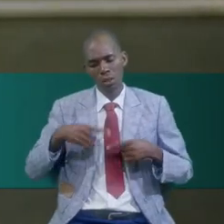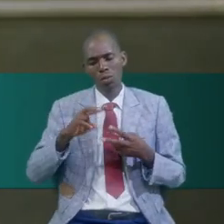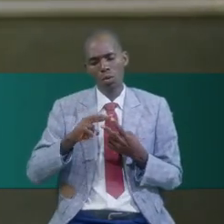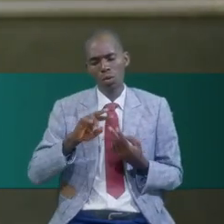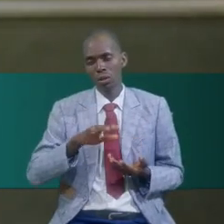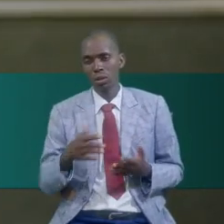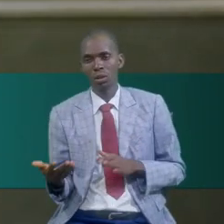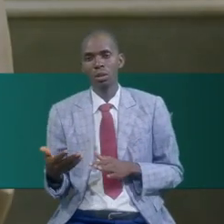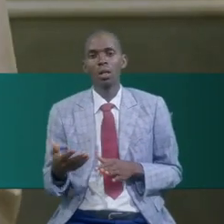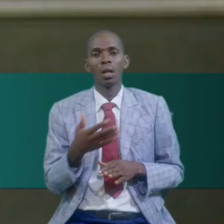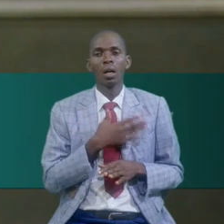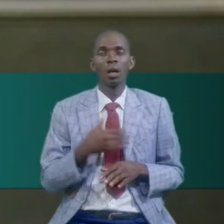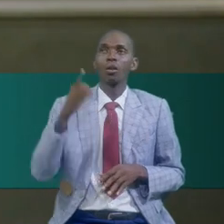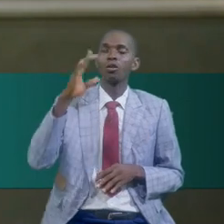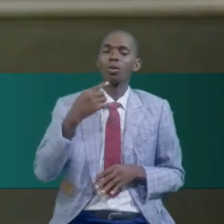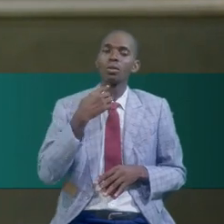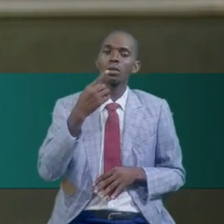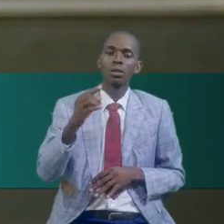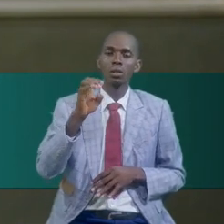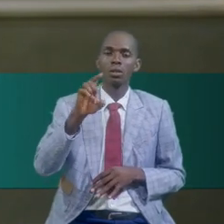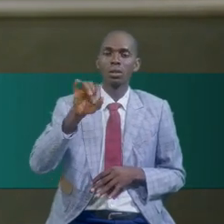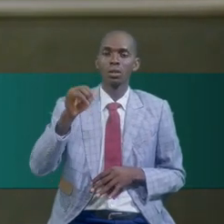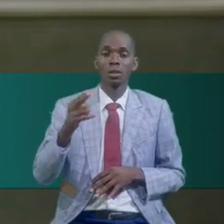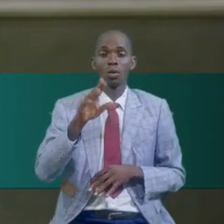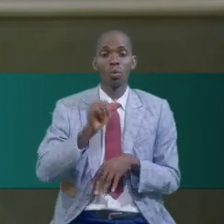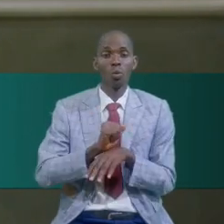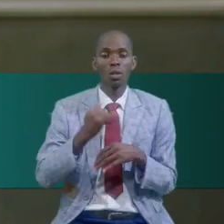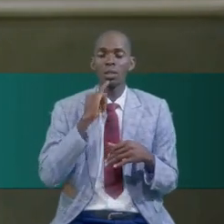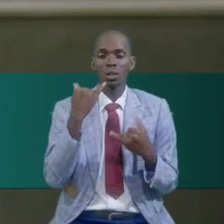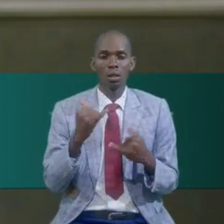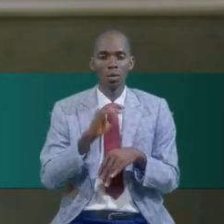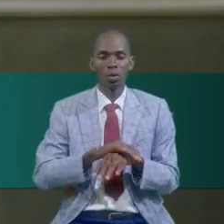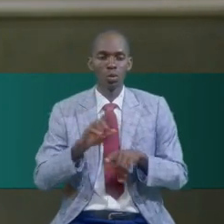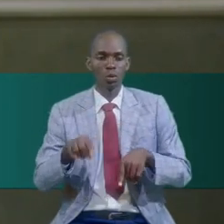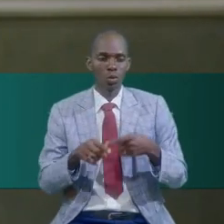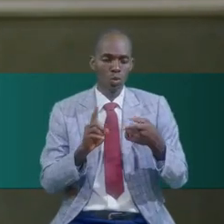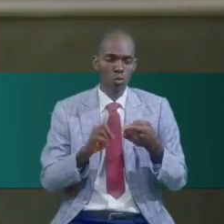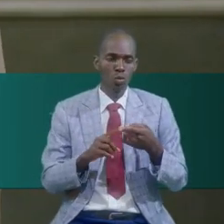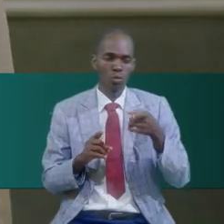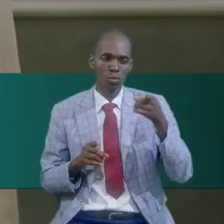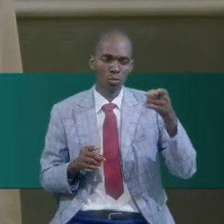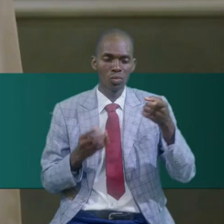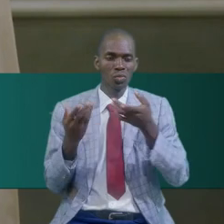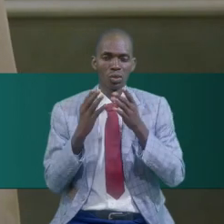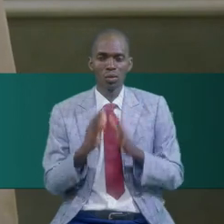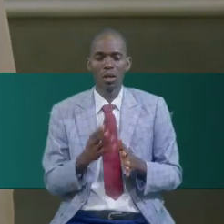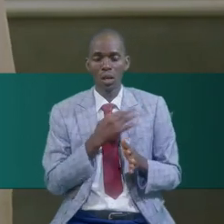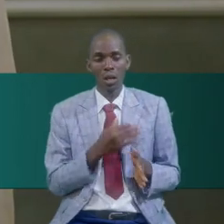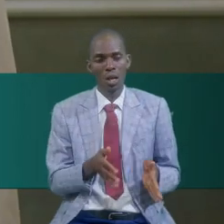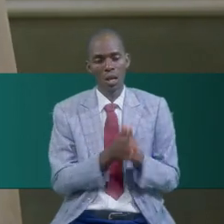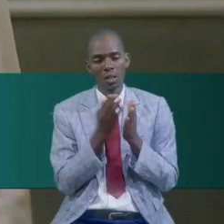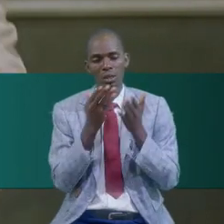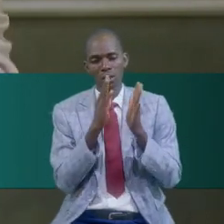has come. Go to him. Meet those servants and ask them, is it because there's no God